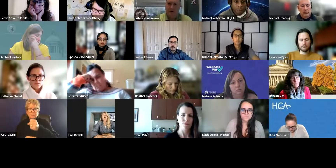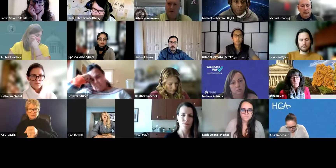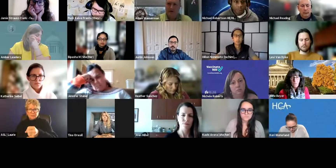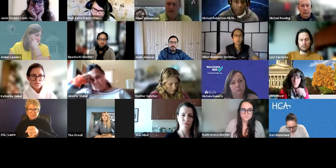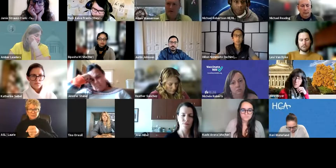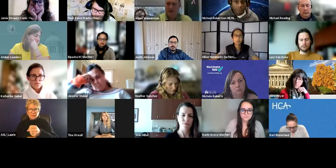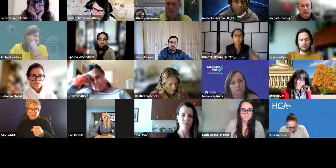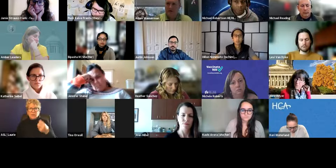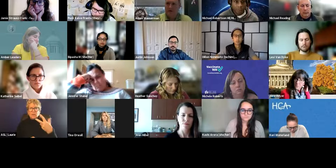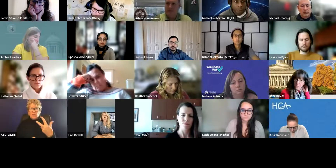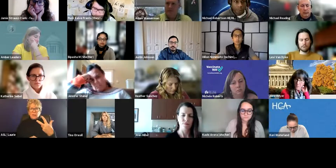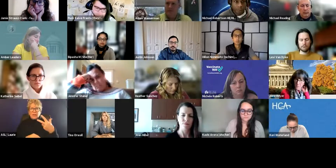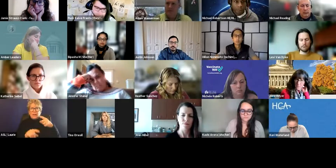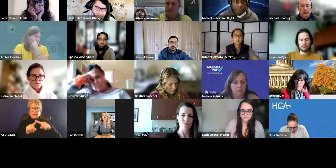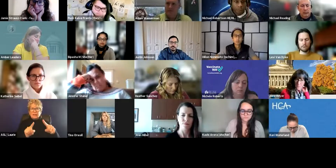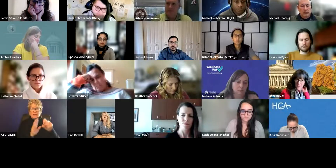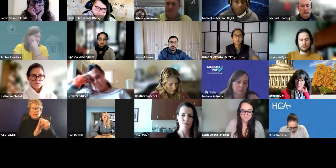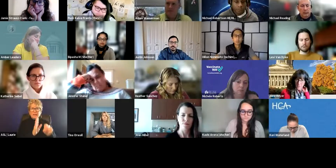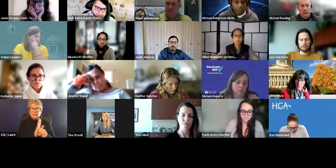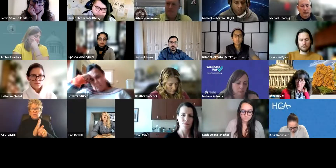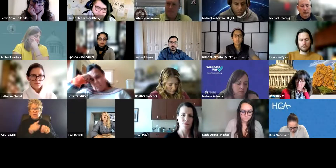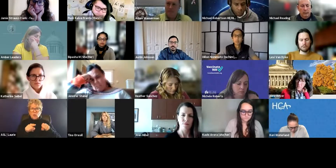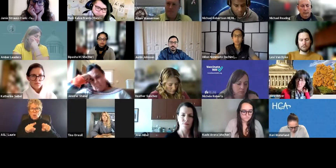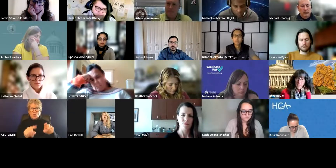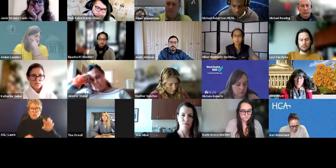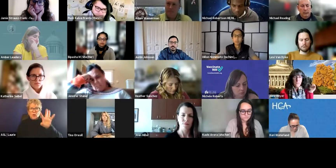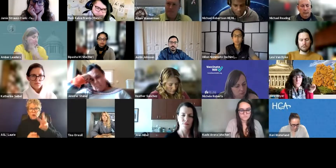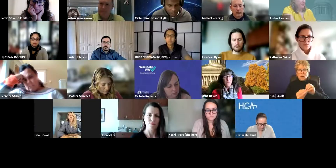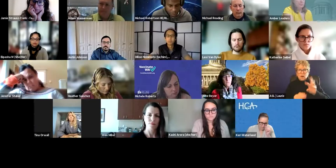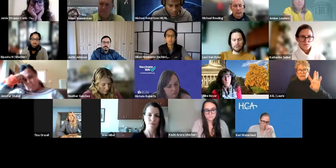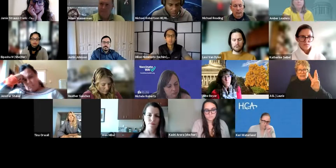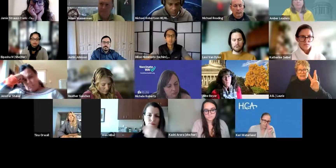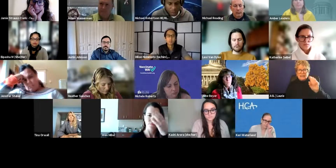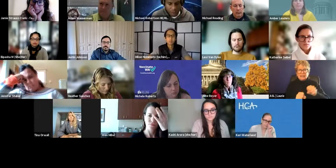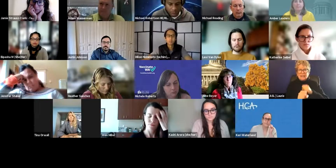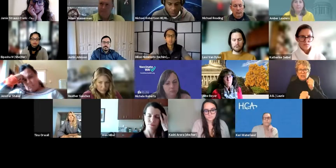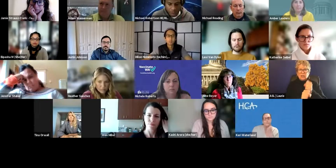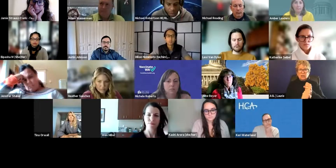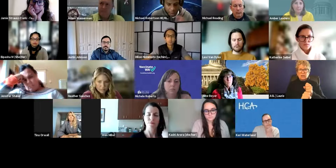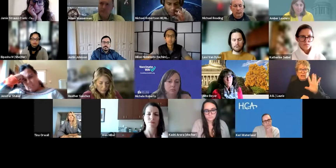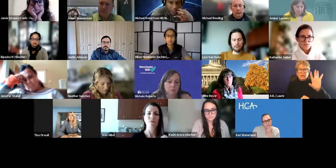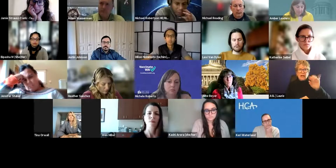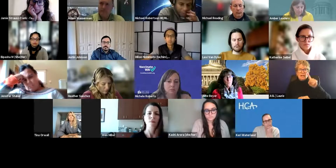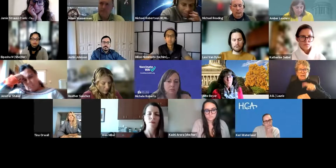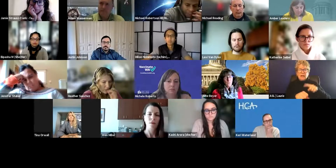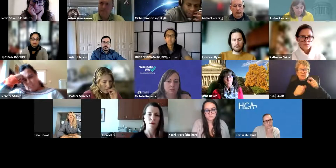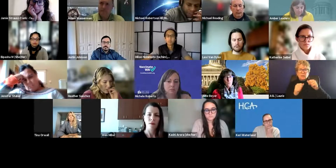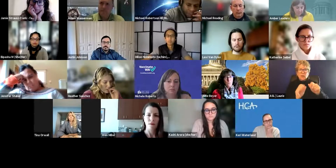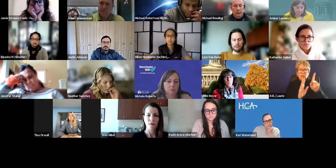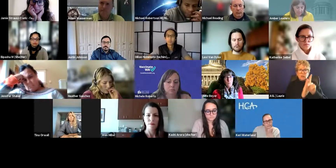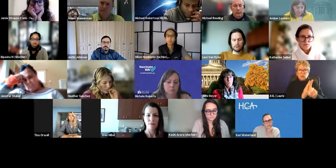in 3 different states over a period of 6 years. She made 9 suicide attempts during that